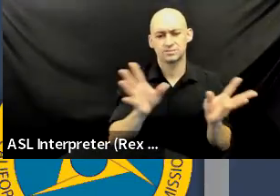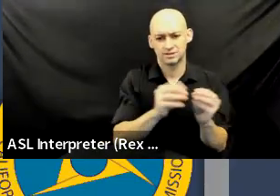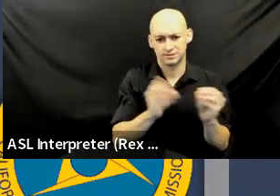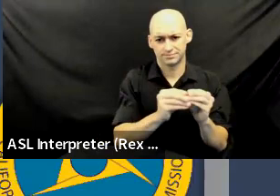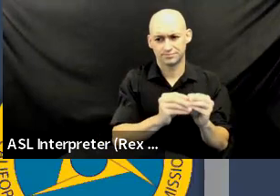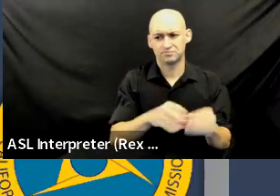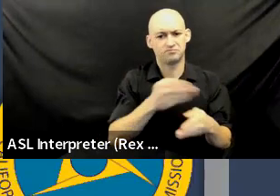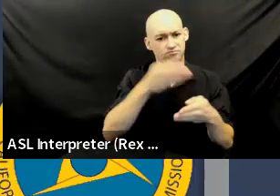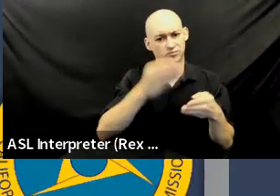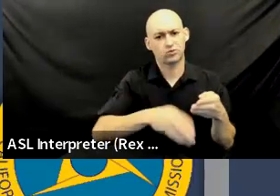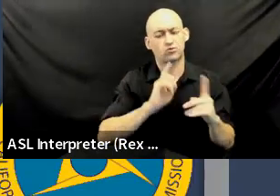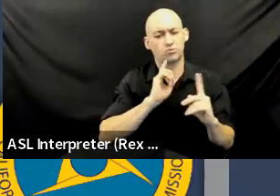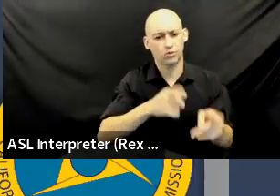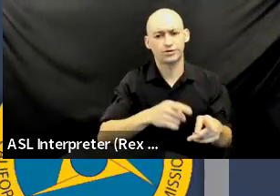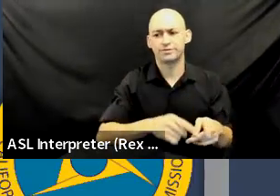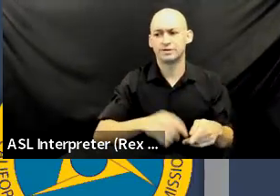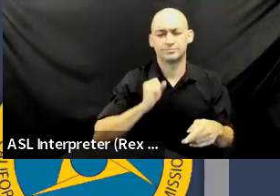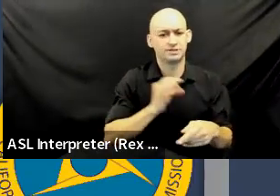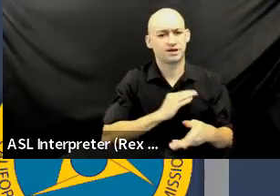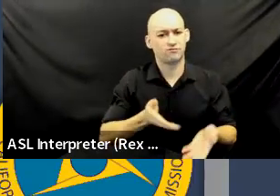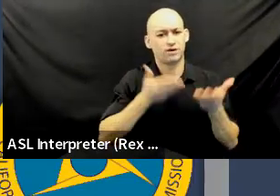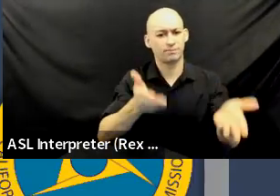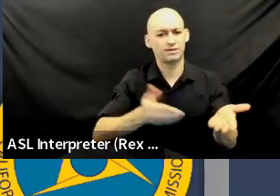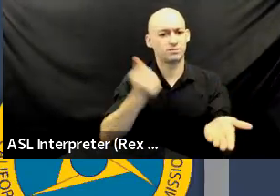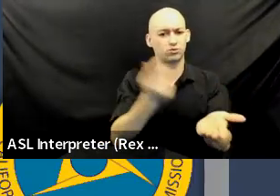staff recommends approval of the 2023 annual report.